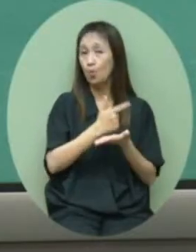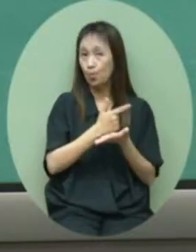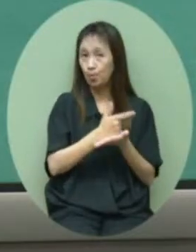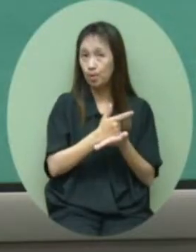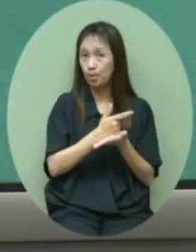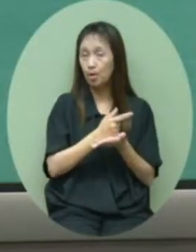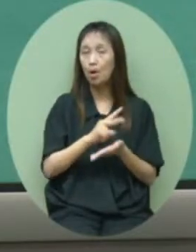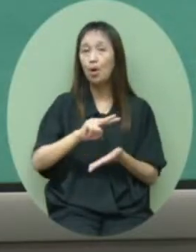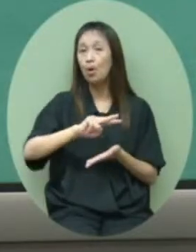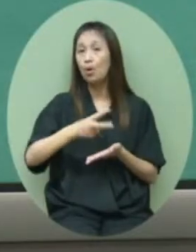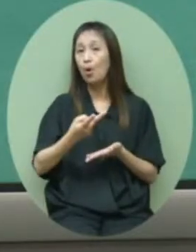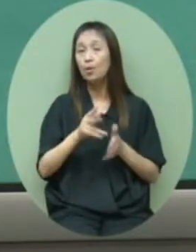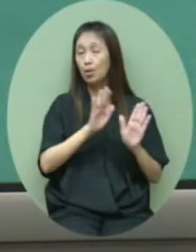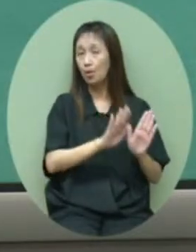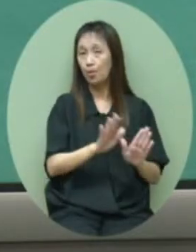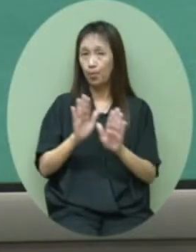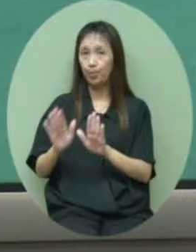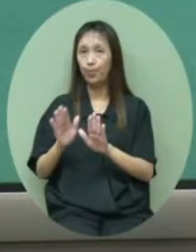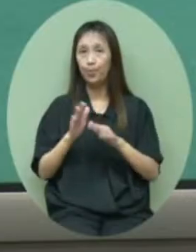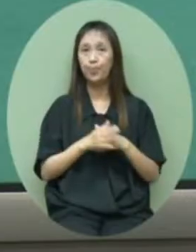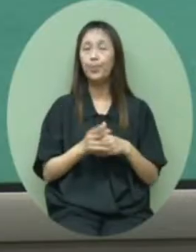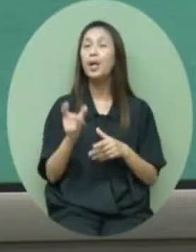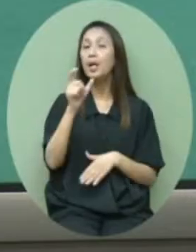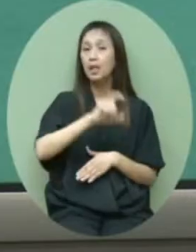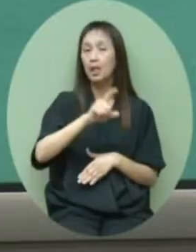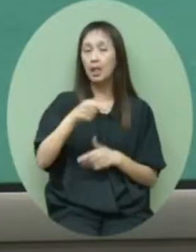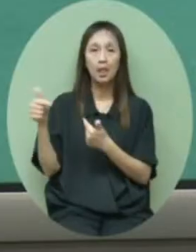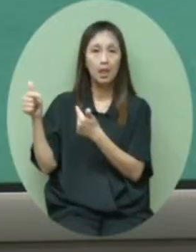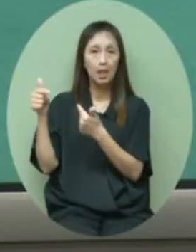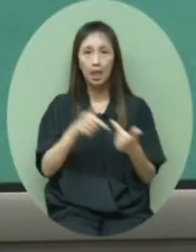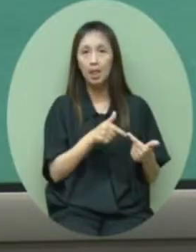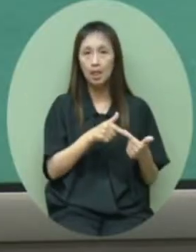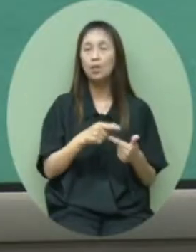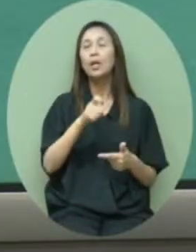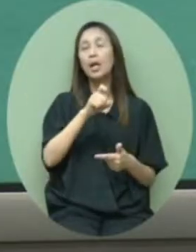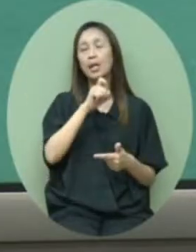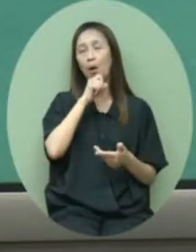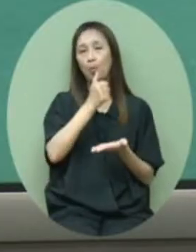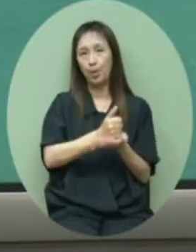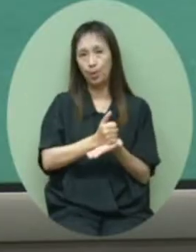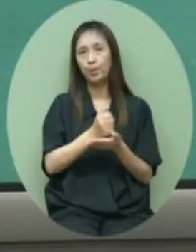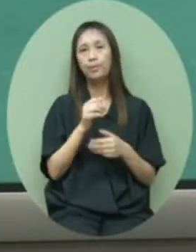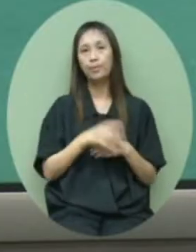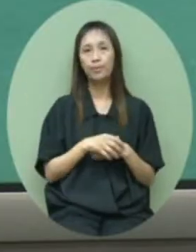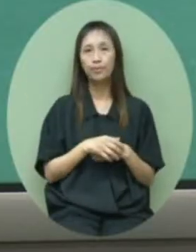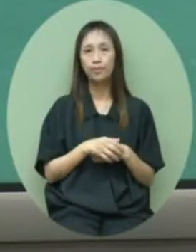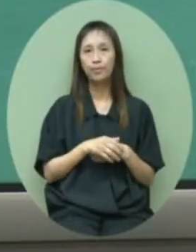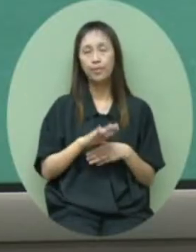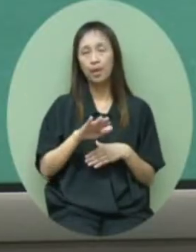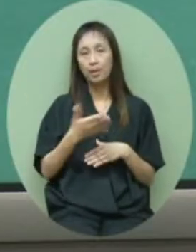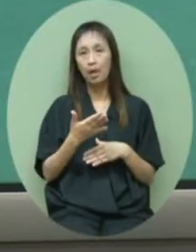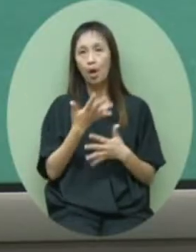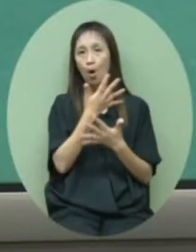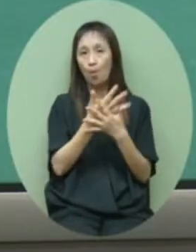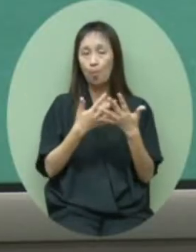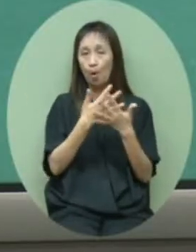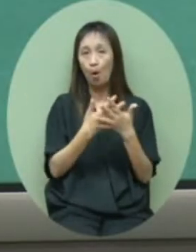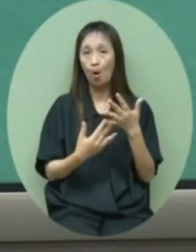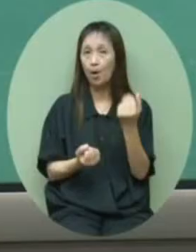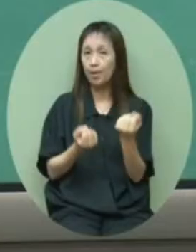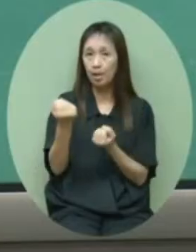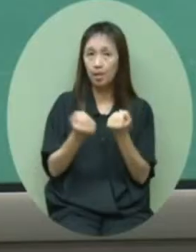period with taxi licenses. Now there's room to improve taxi service, so and